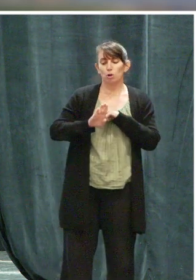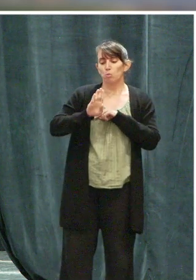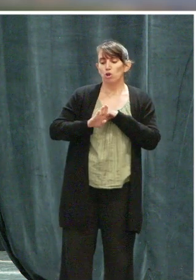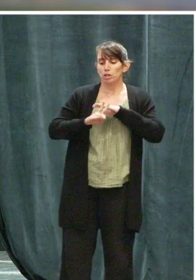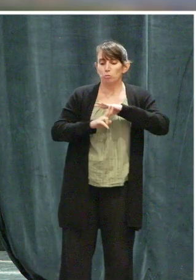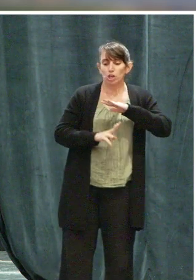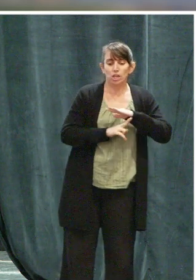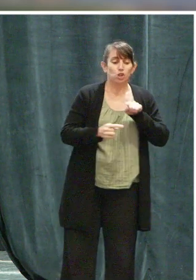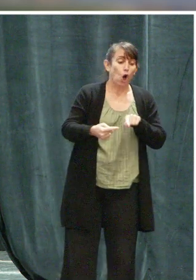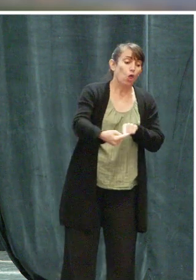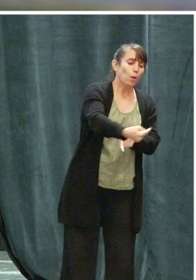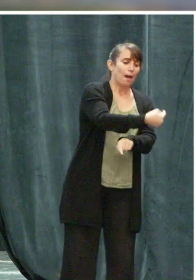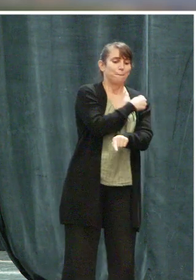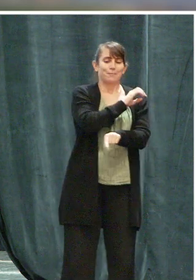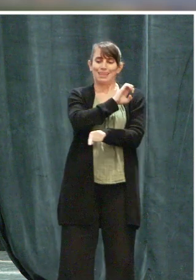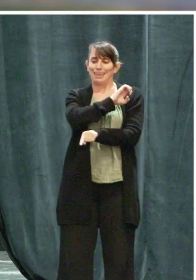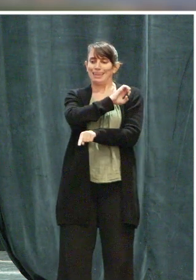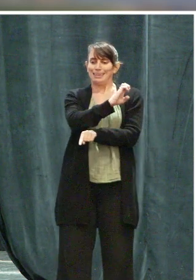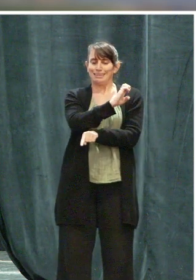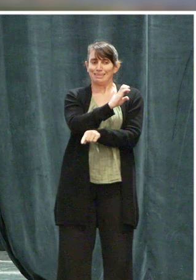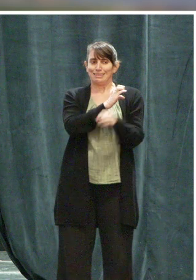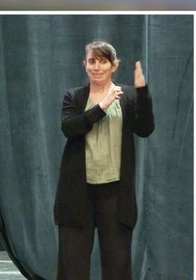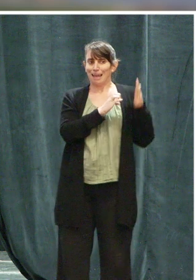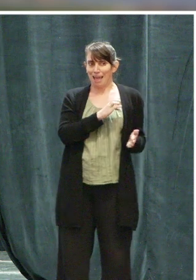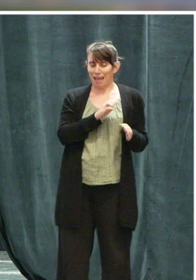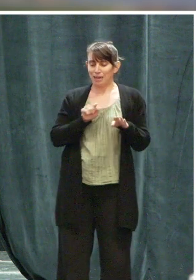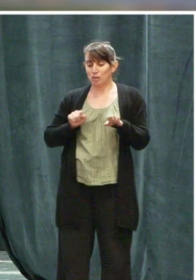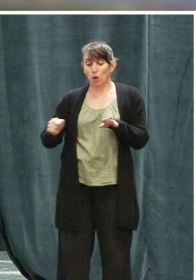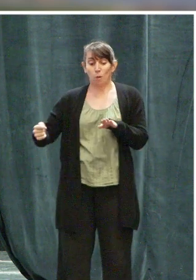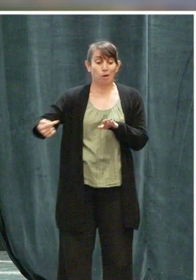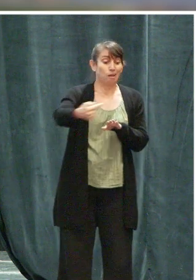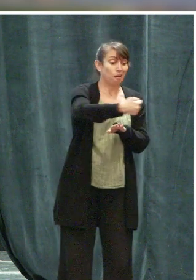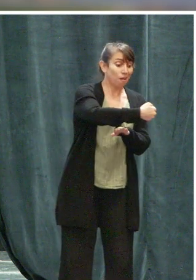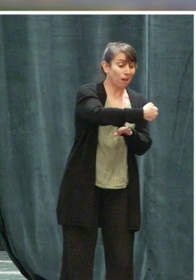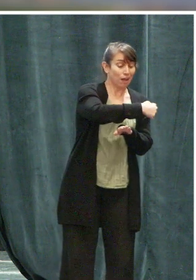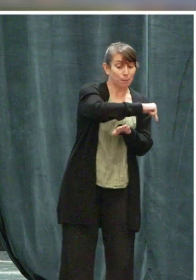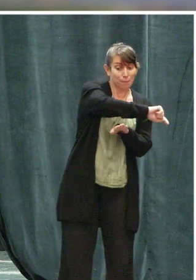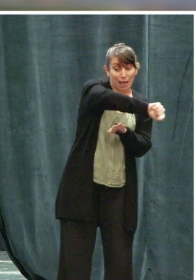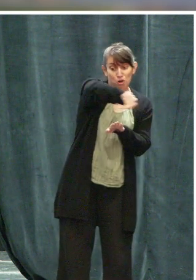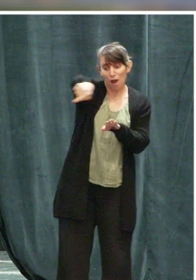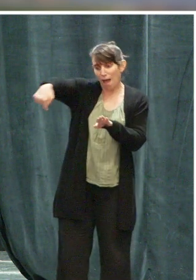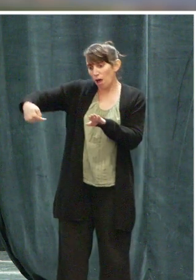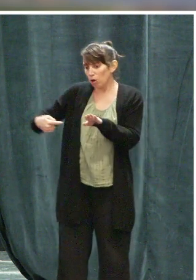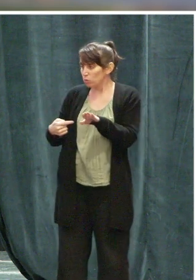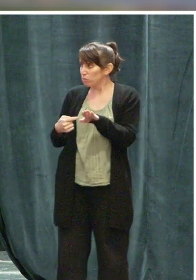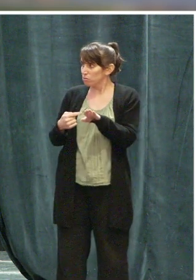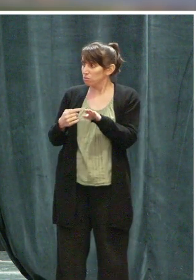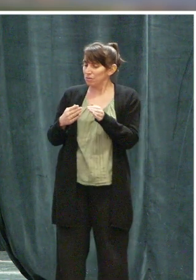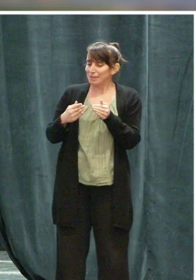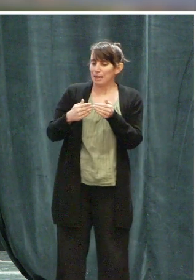side where it's presently, underway now and coming all the way back around the tip. Why are